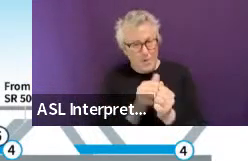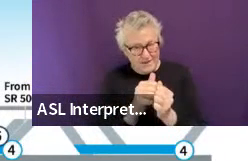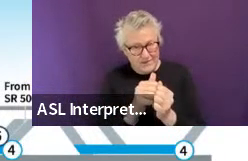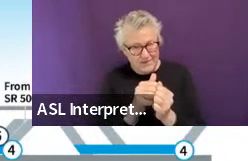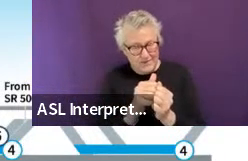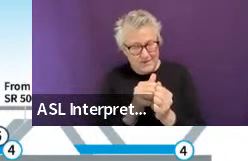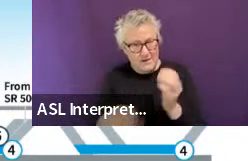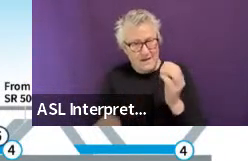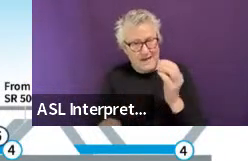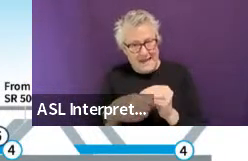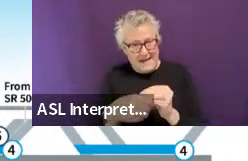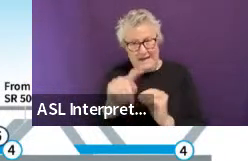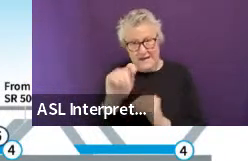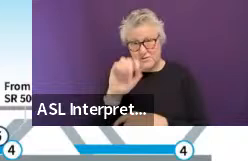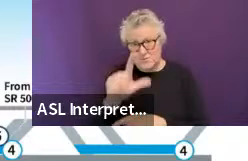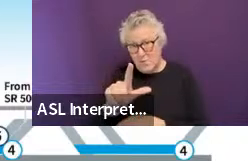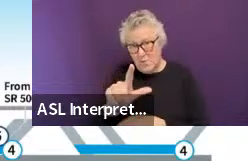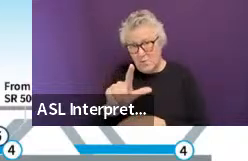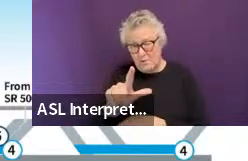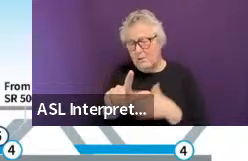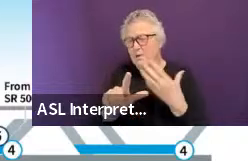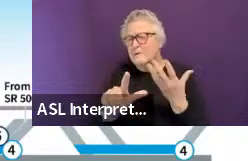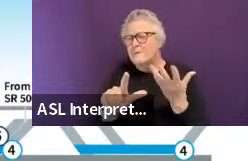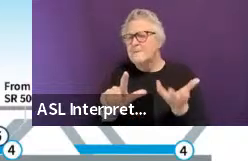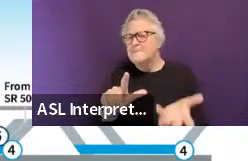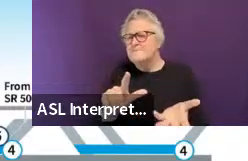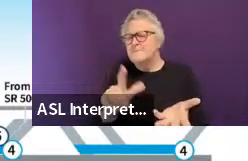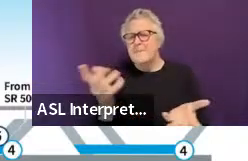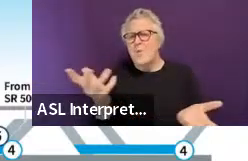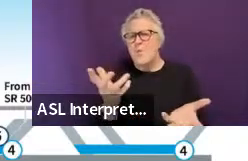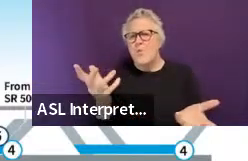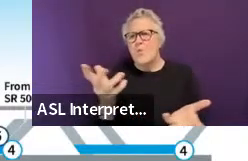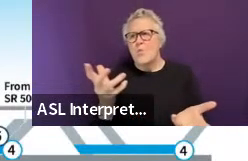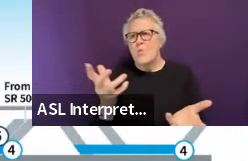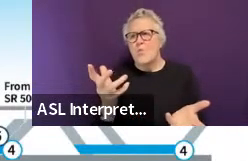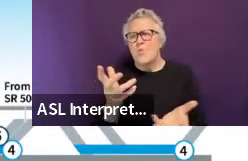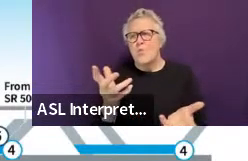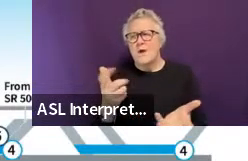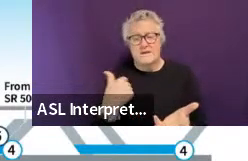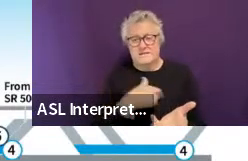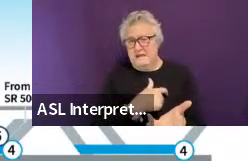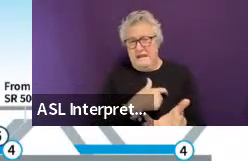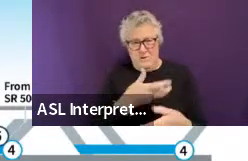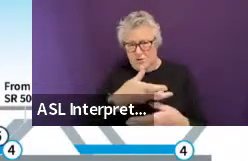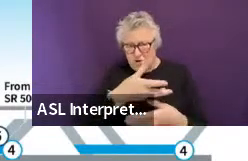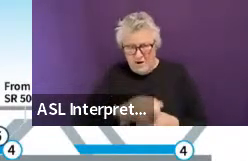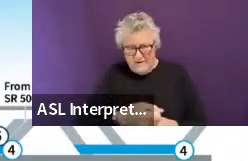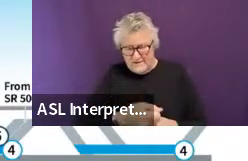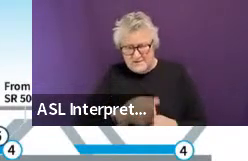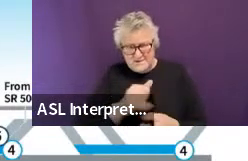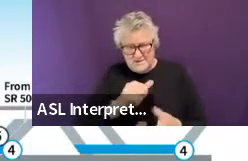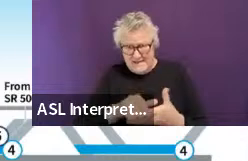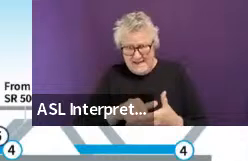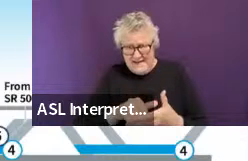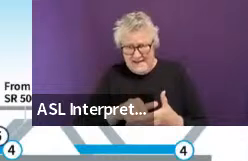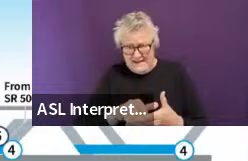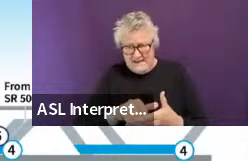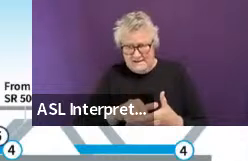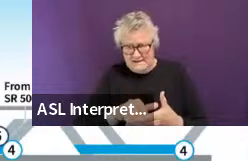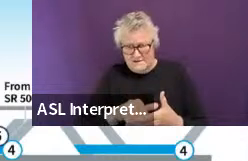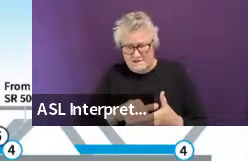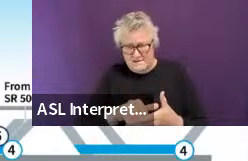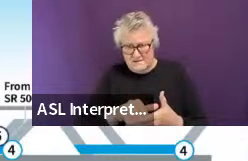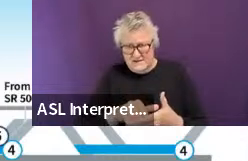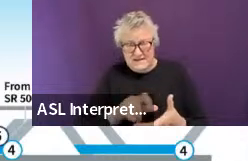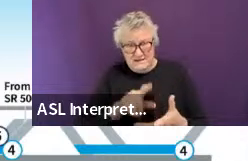sensitivity on that second aux lane? What is our confidence that it actually has the benefit that we believe it to